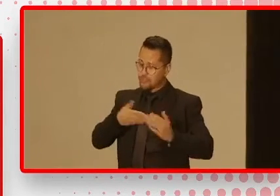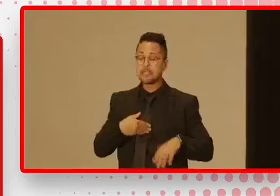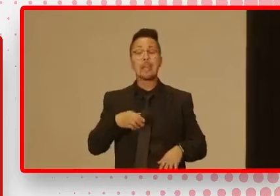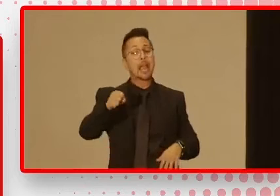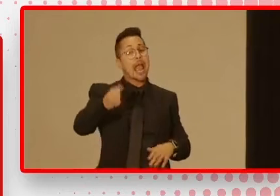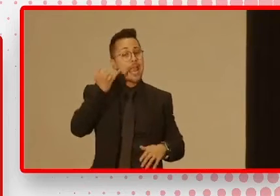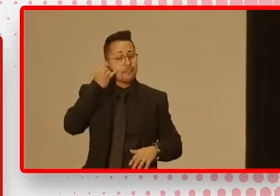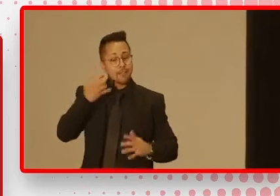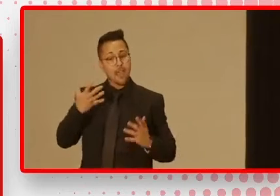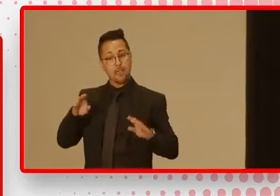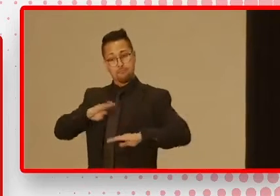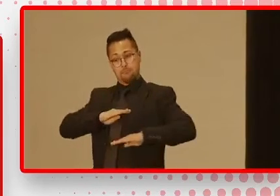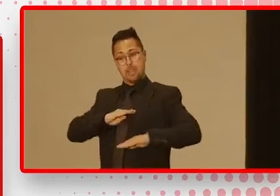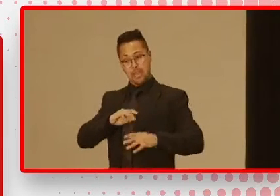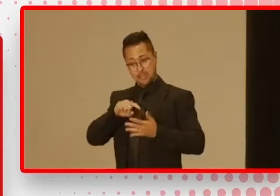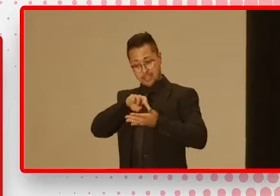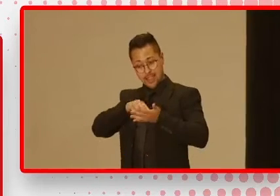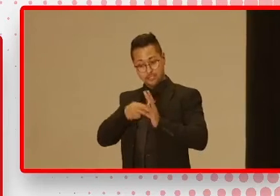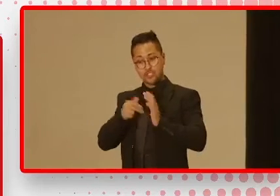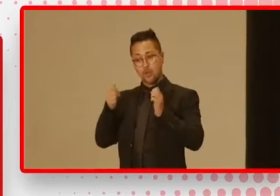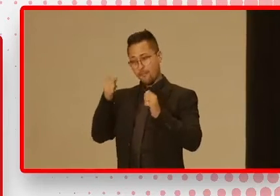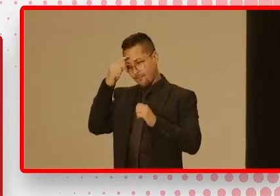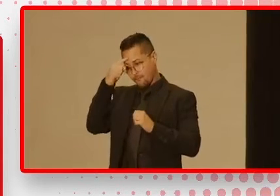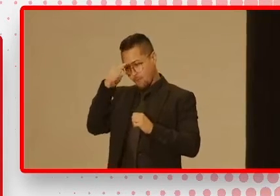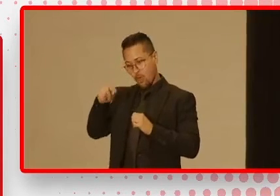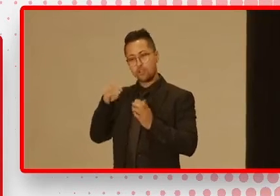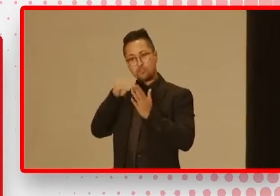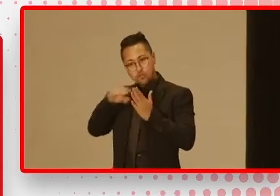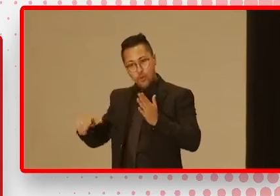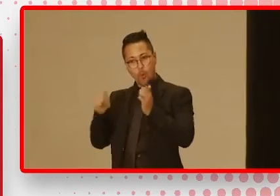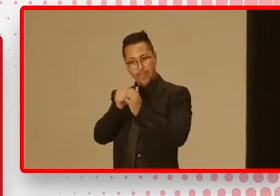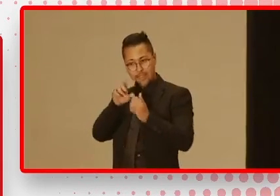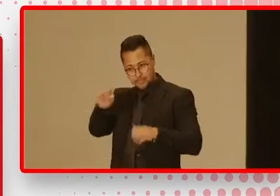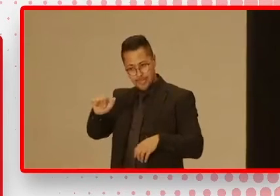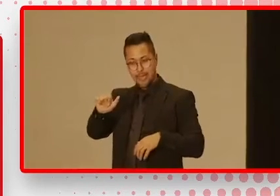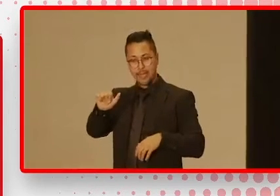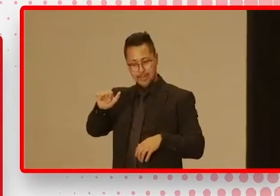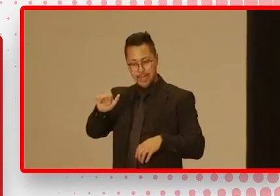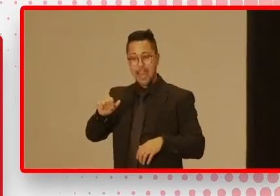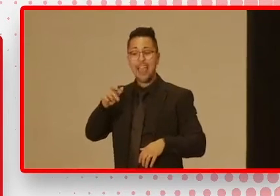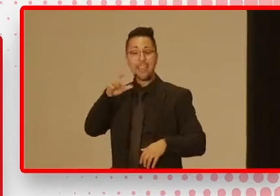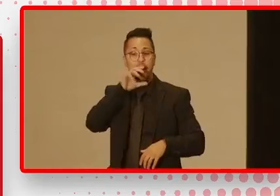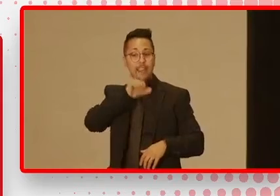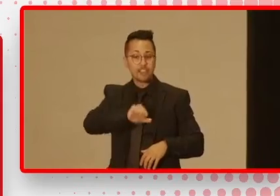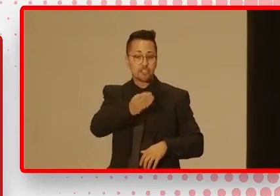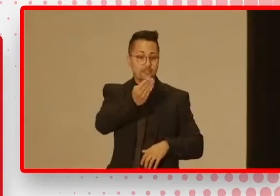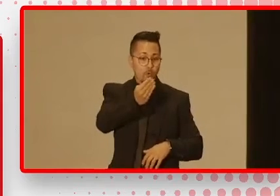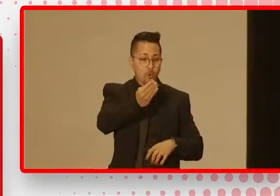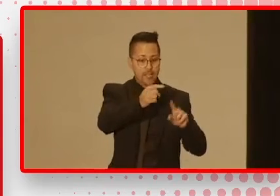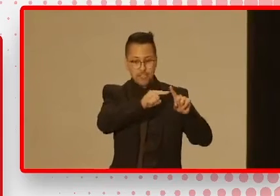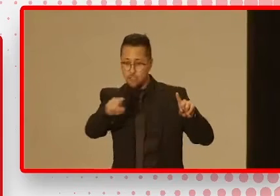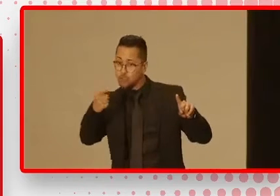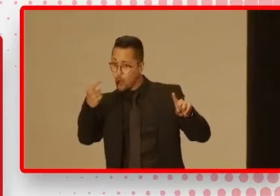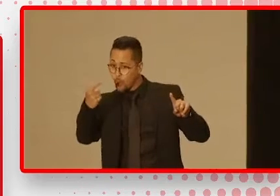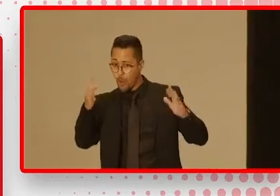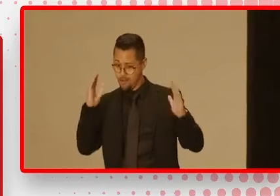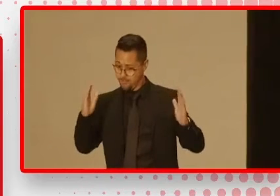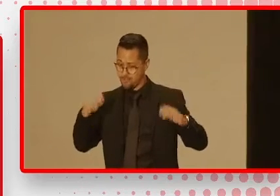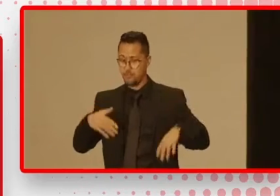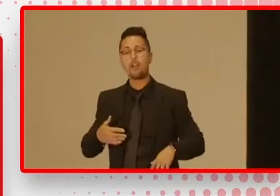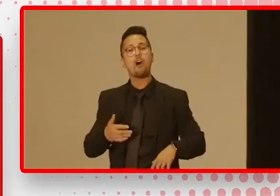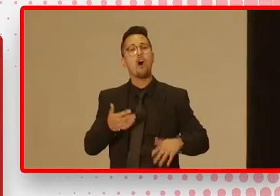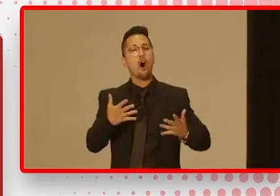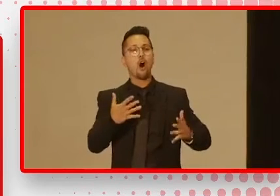definition of student with a disability, meaning they are between the ages of 14 and 21, they are enrolled in